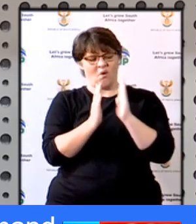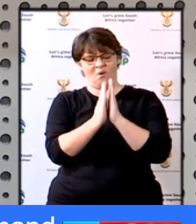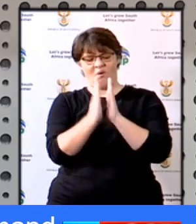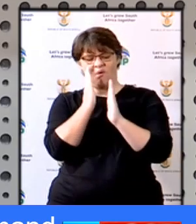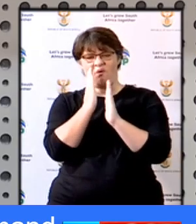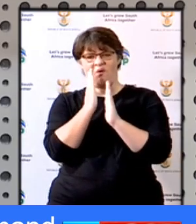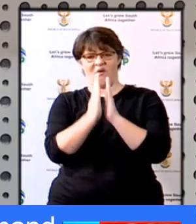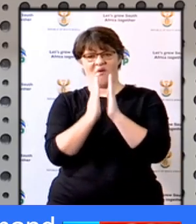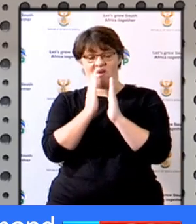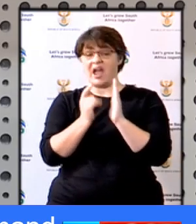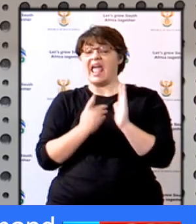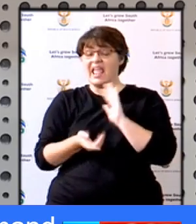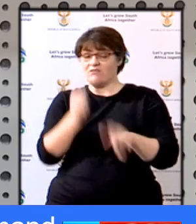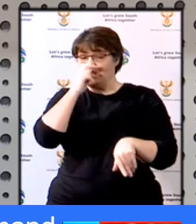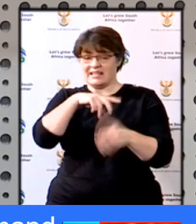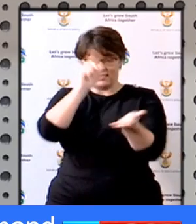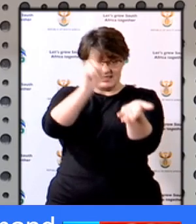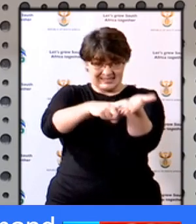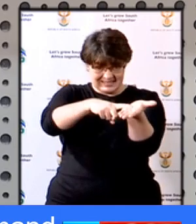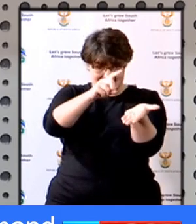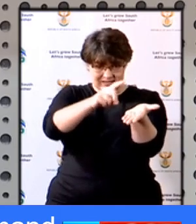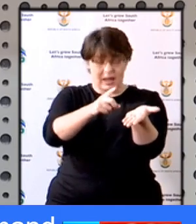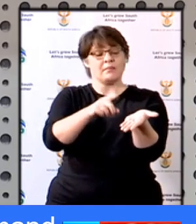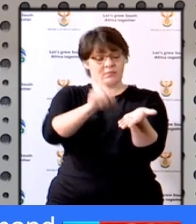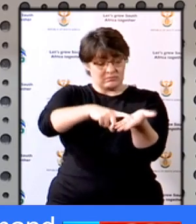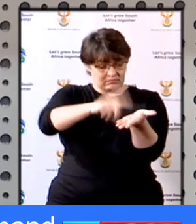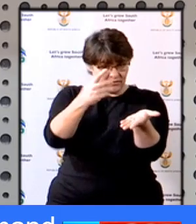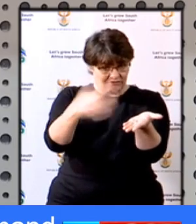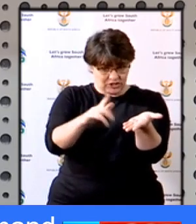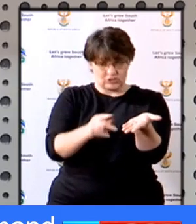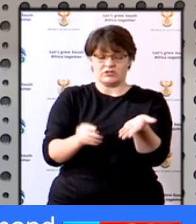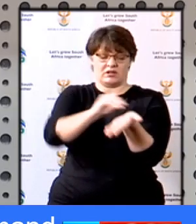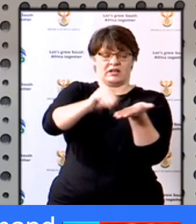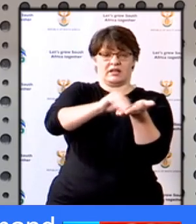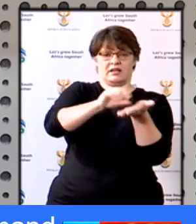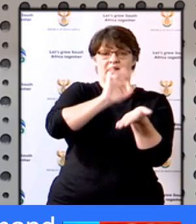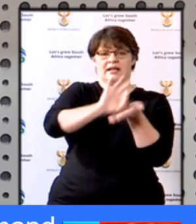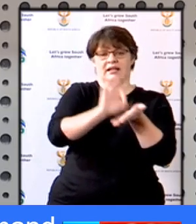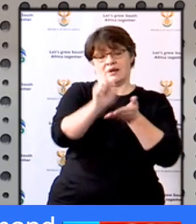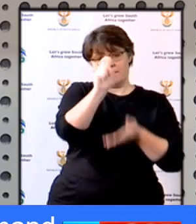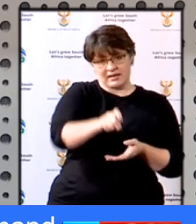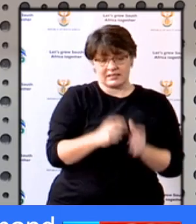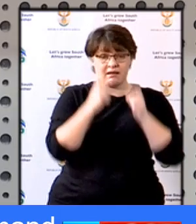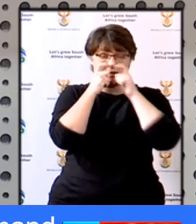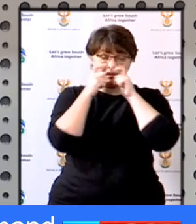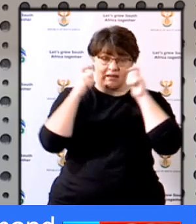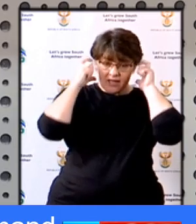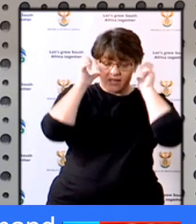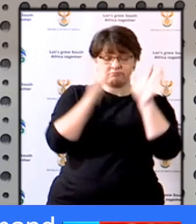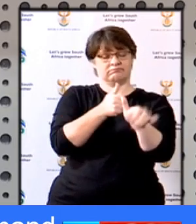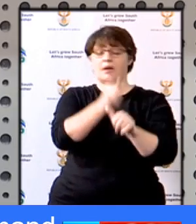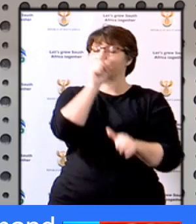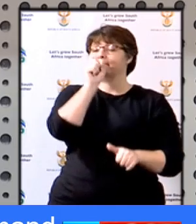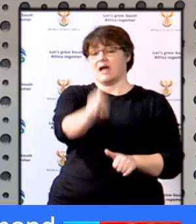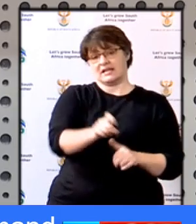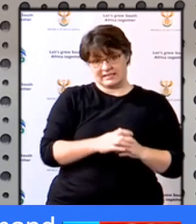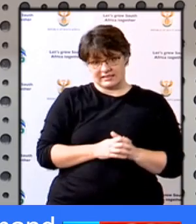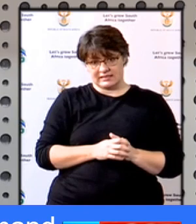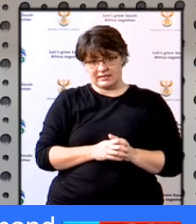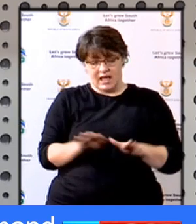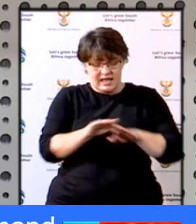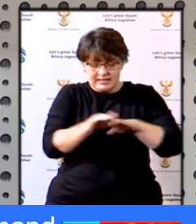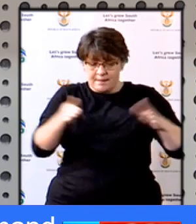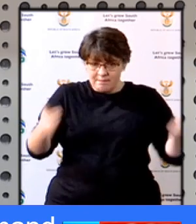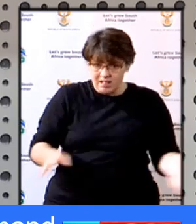that it's made COVID safe, and that the wearing of masks at workplaces would be required, that surfaces must